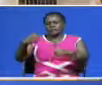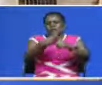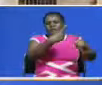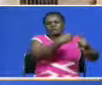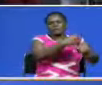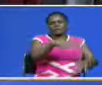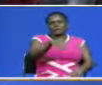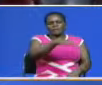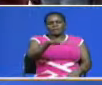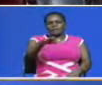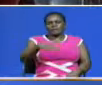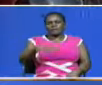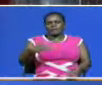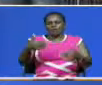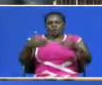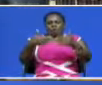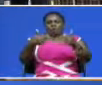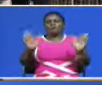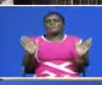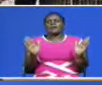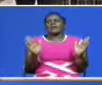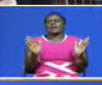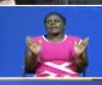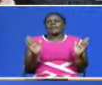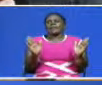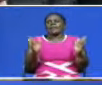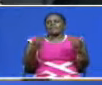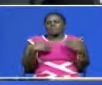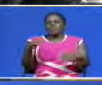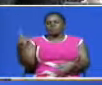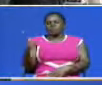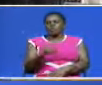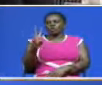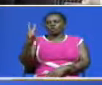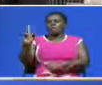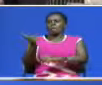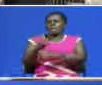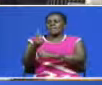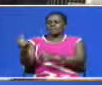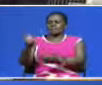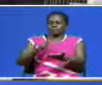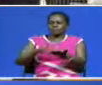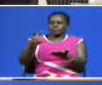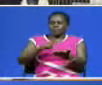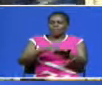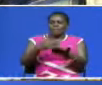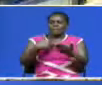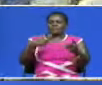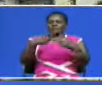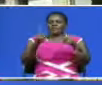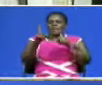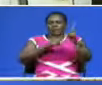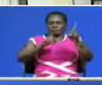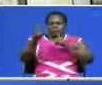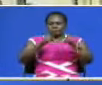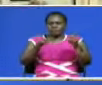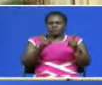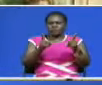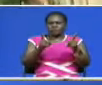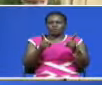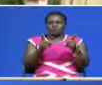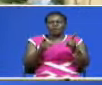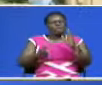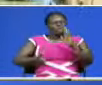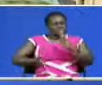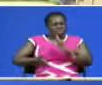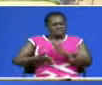areas. The doors of the train open and passengers have 2 minutes to board before takeoff. It is a smooth,